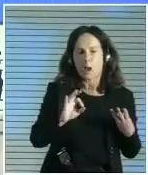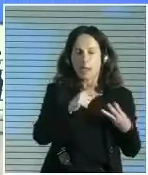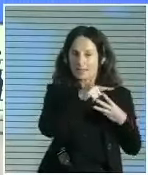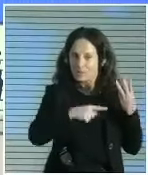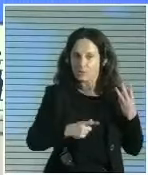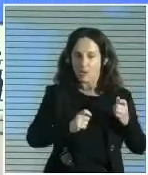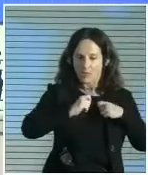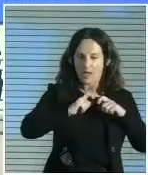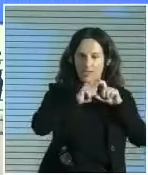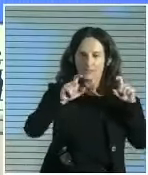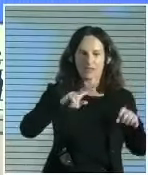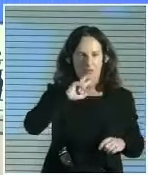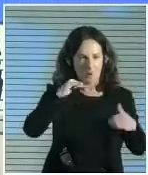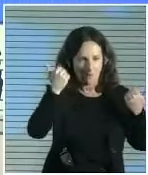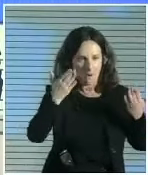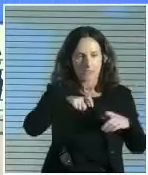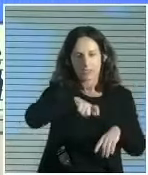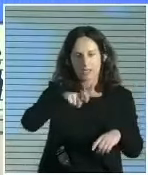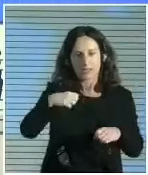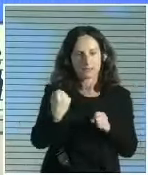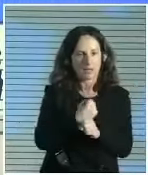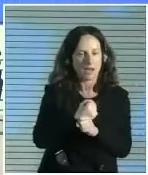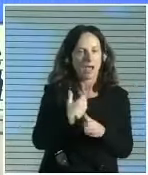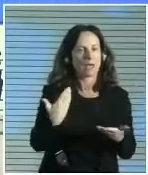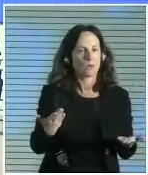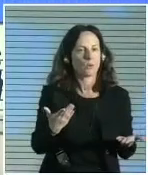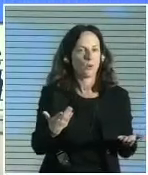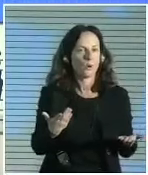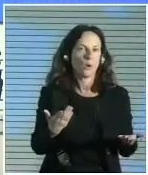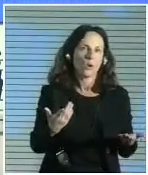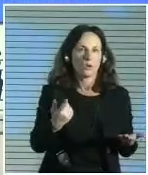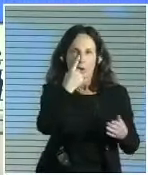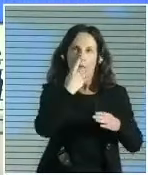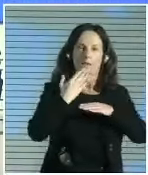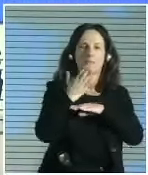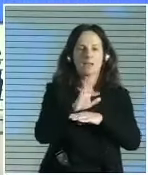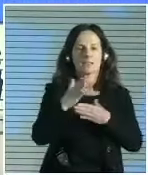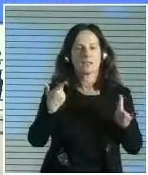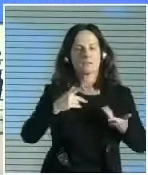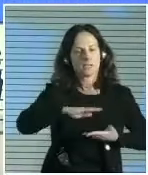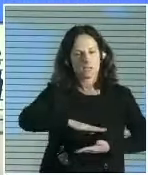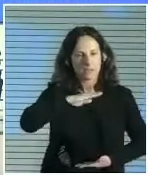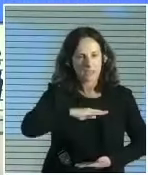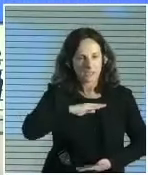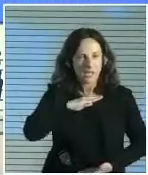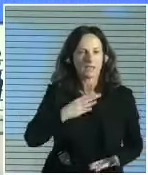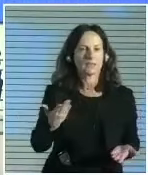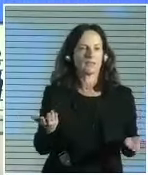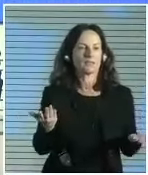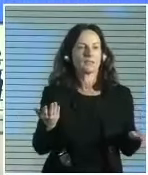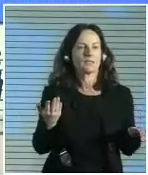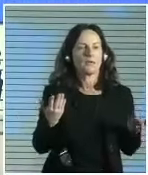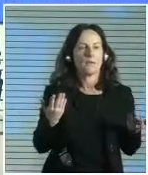reputation, your ability to capture finance, and your ability to retain customers. In this tourism sector, you can do it by these